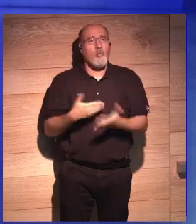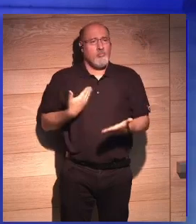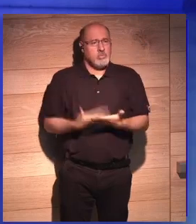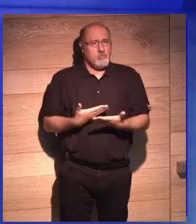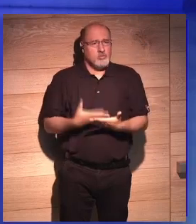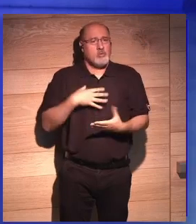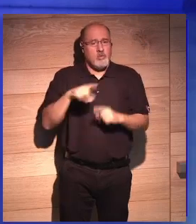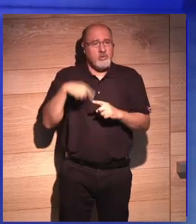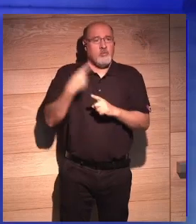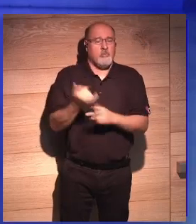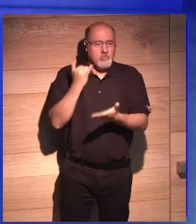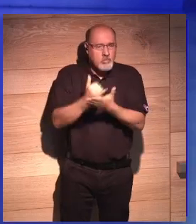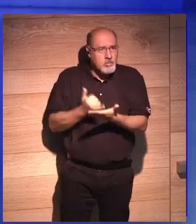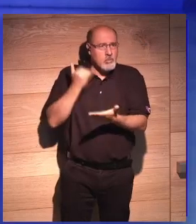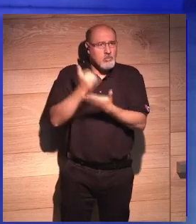across the board.